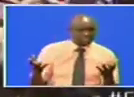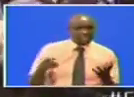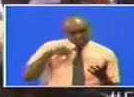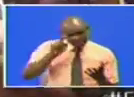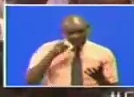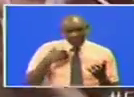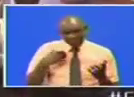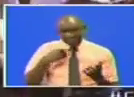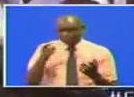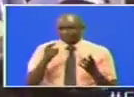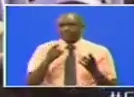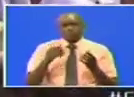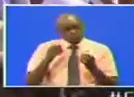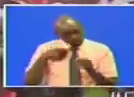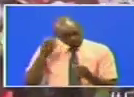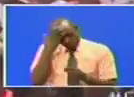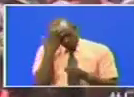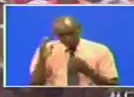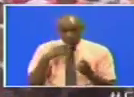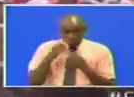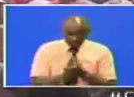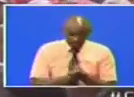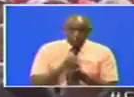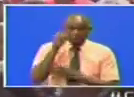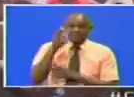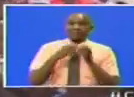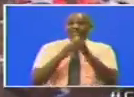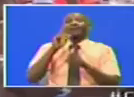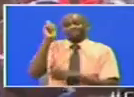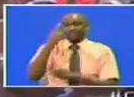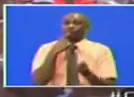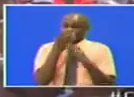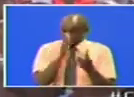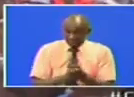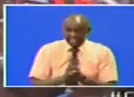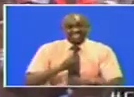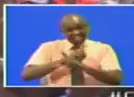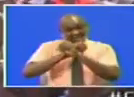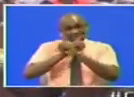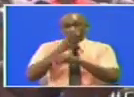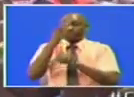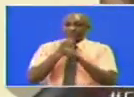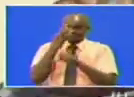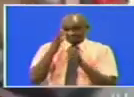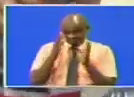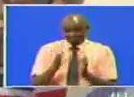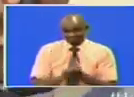their cards ever close to their chests, the ODM leader was the first to speak, defending his 2013 running